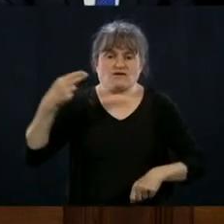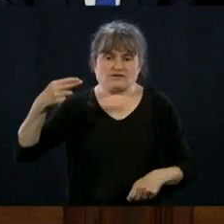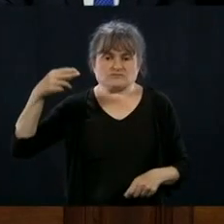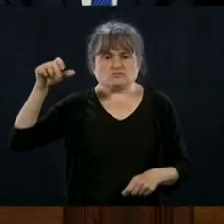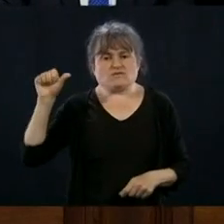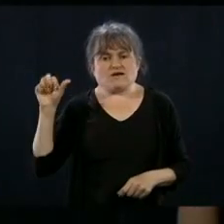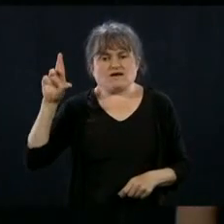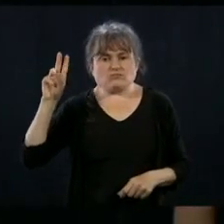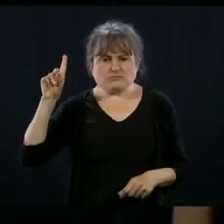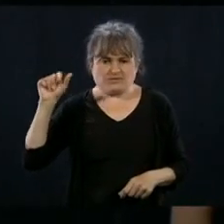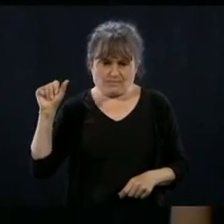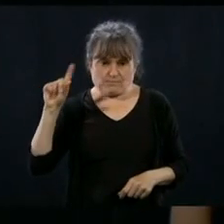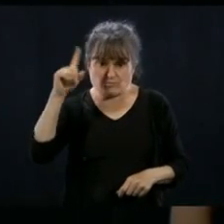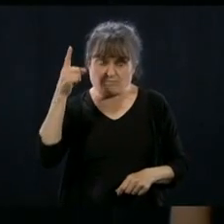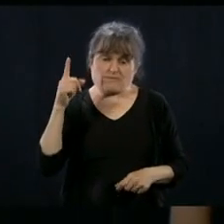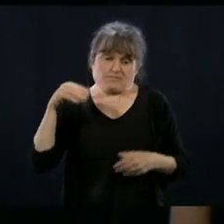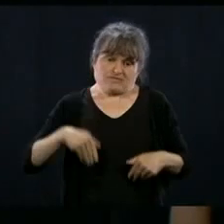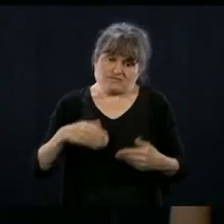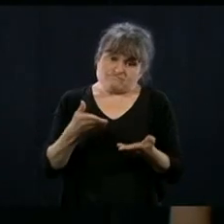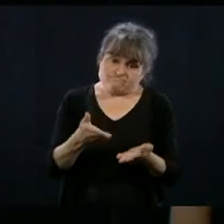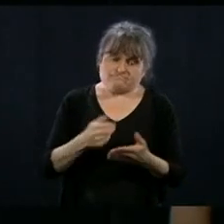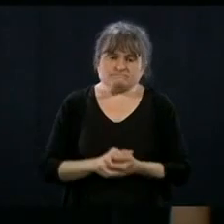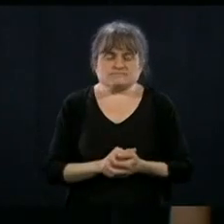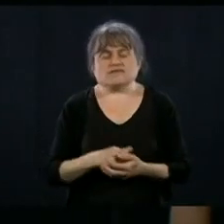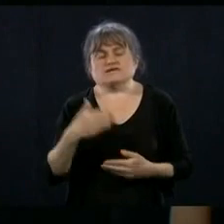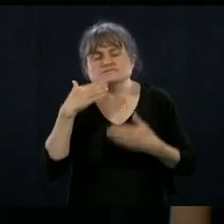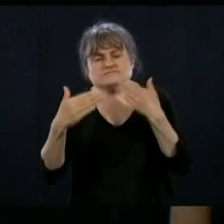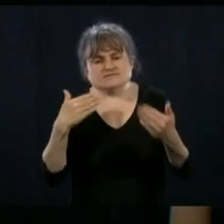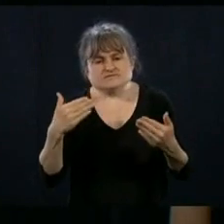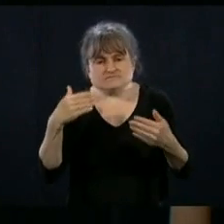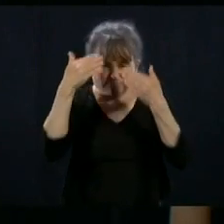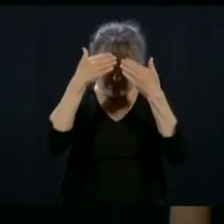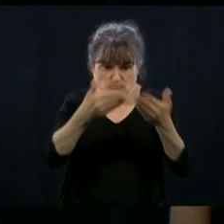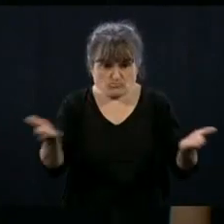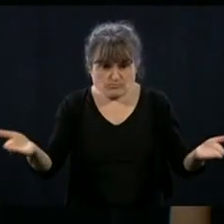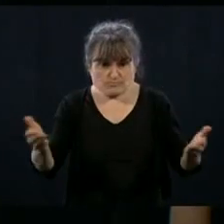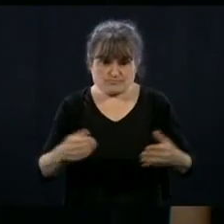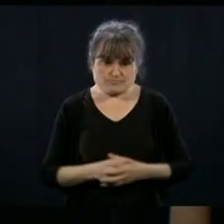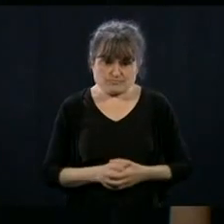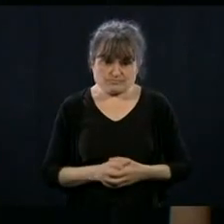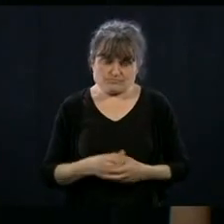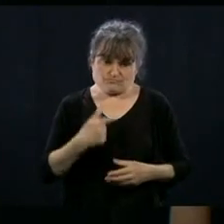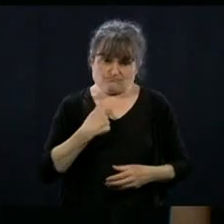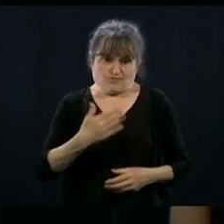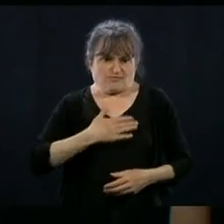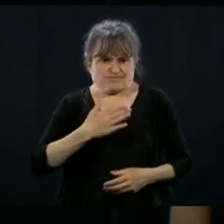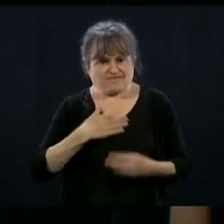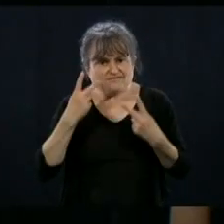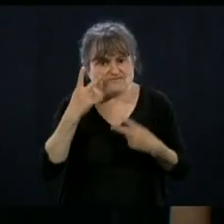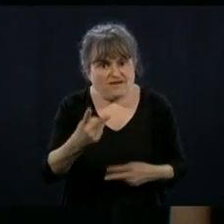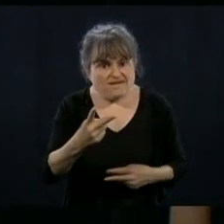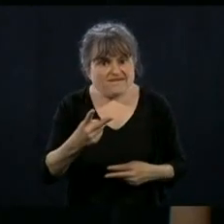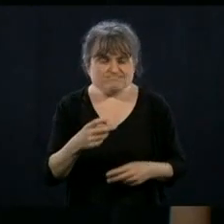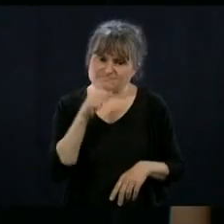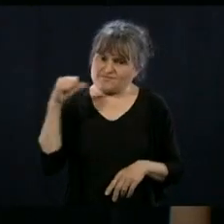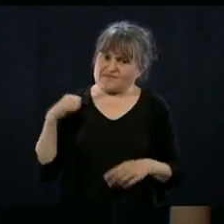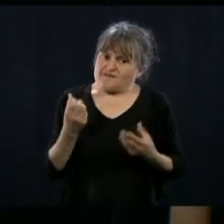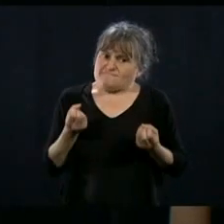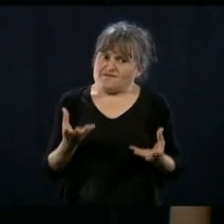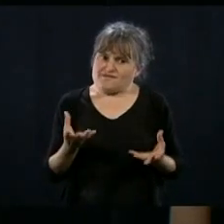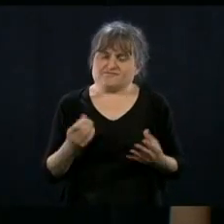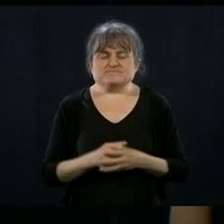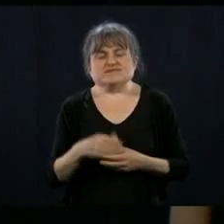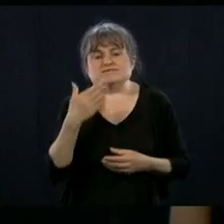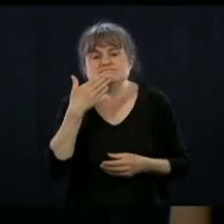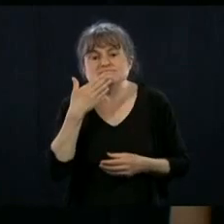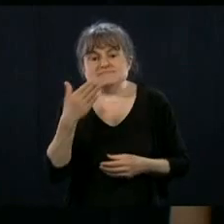Premier. Hello. Hello, everyone. Thank you very much. First, I am happy to find you again. I